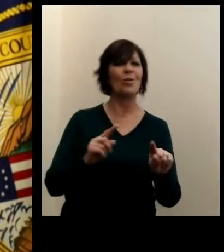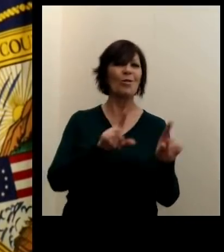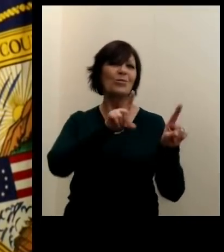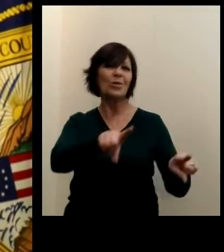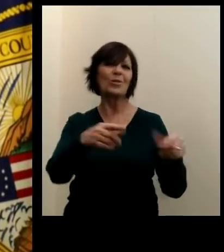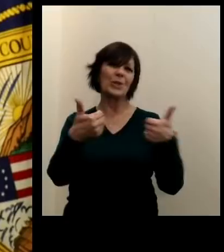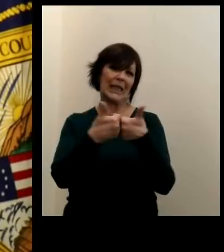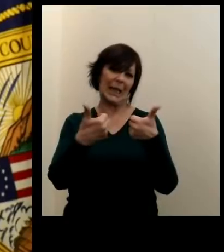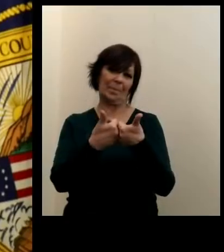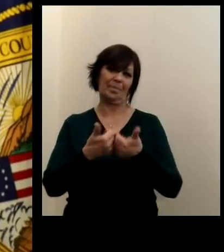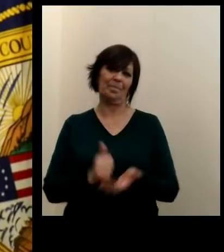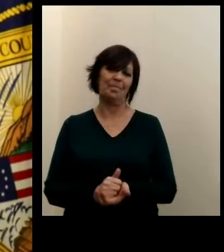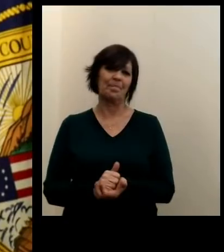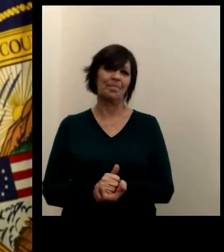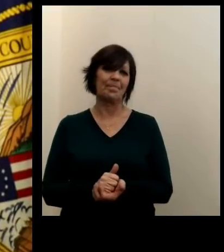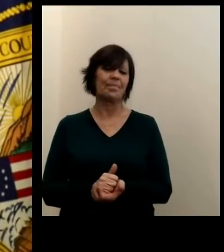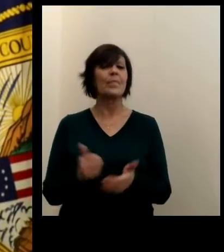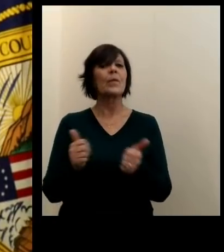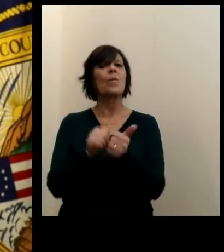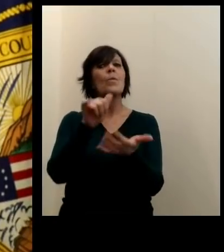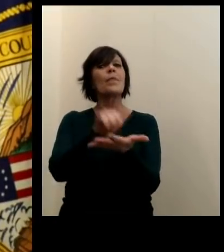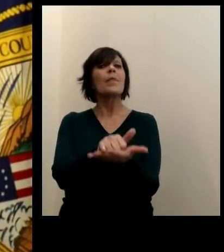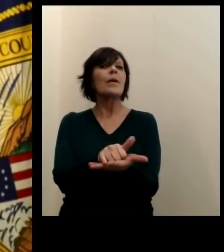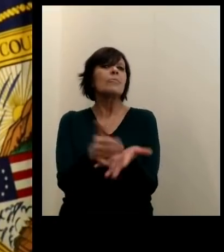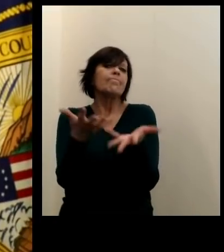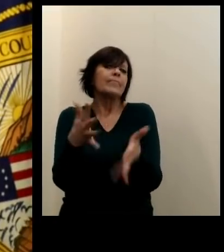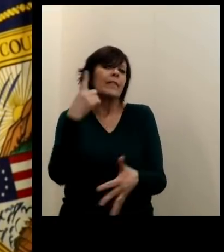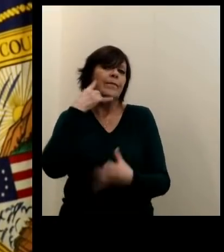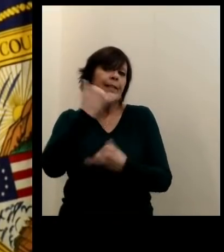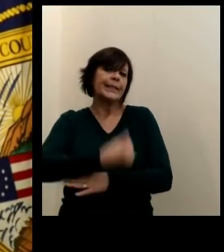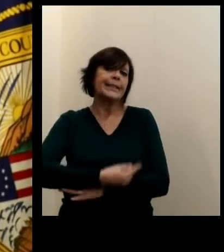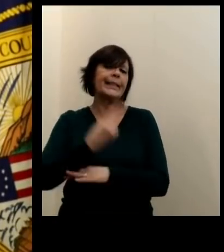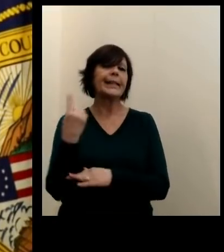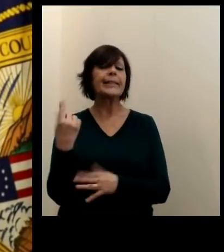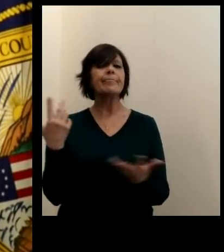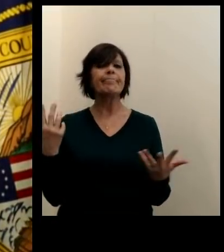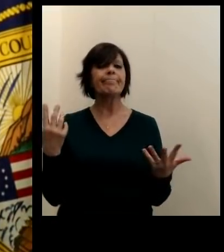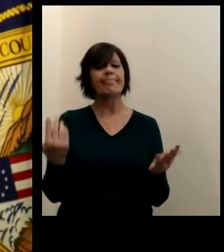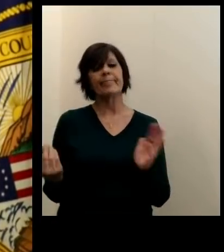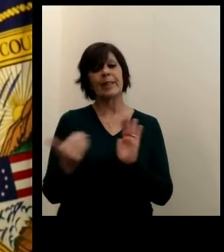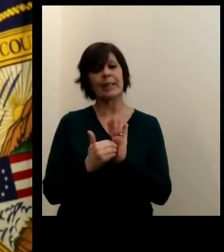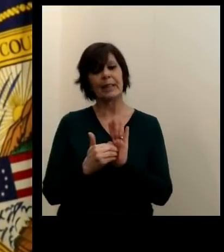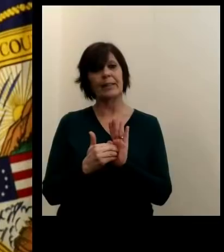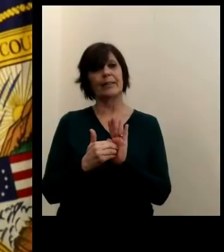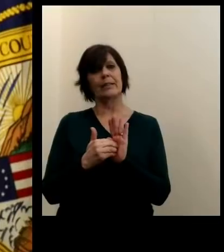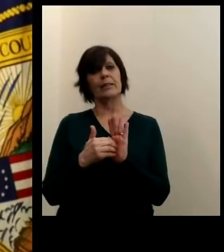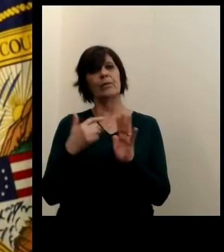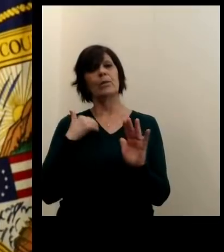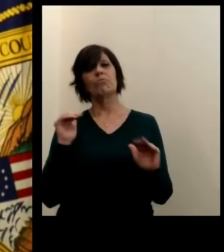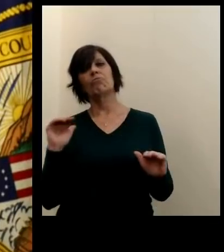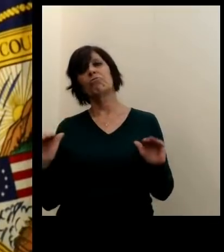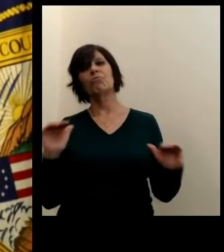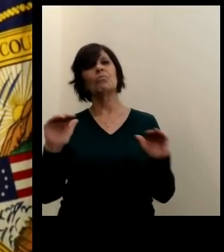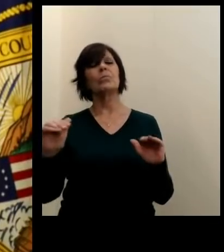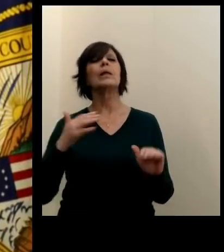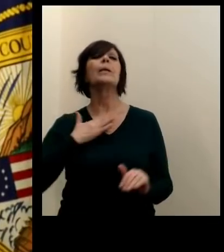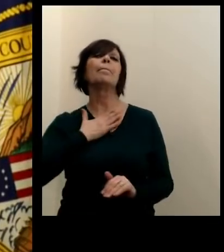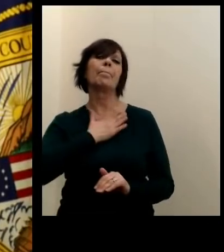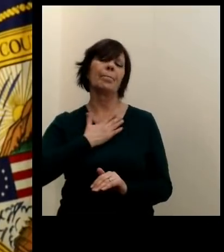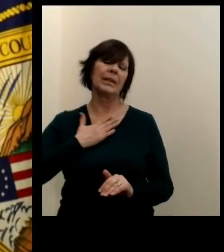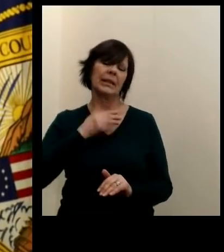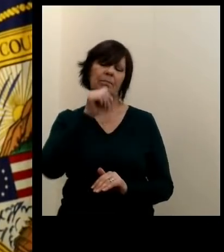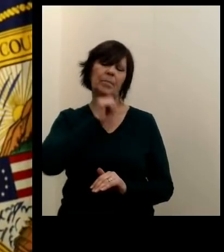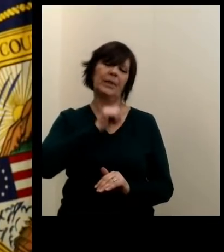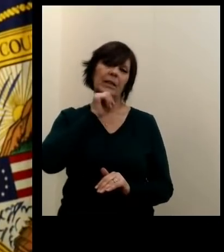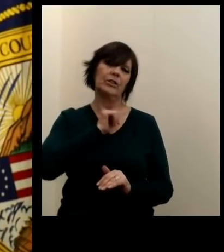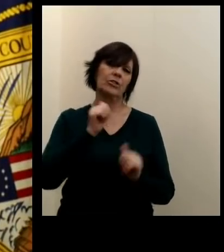game. With that, we'll wrap up for the day. I just once again want to remind everybody, please be patient